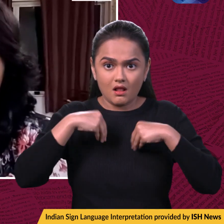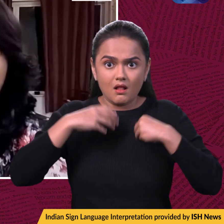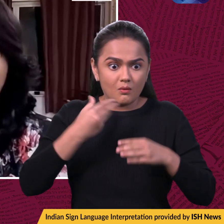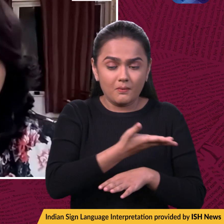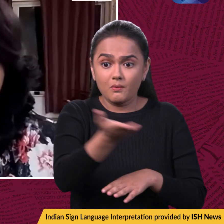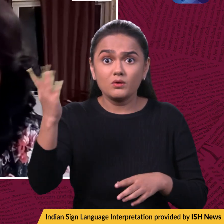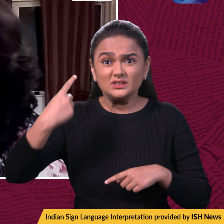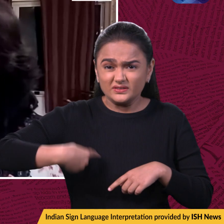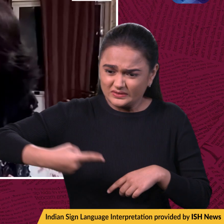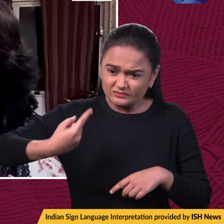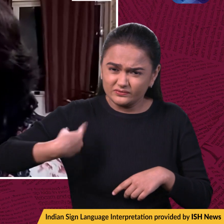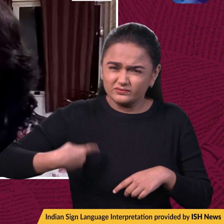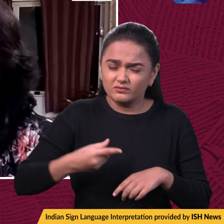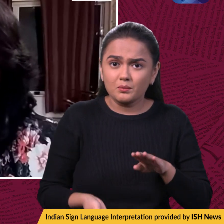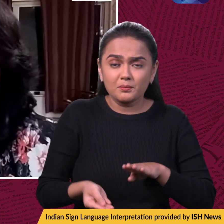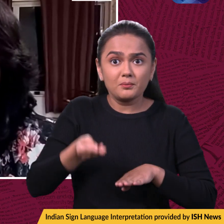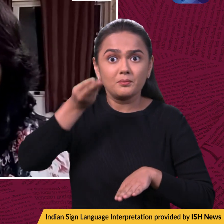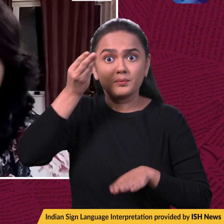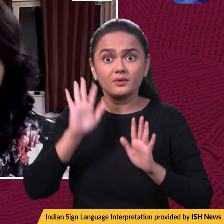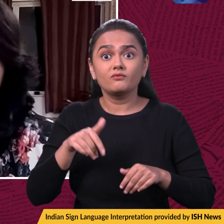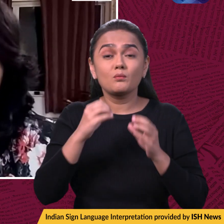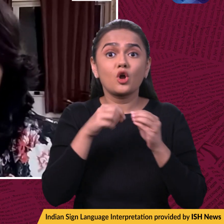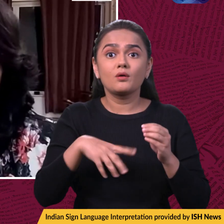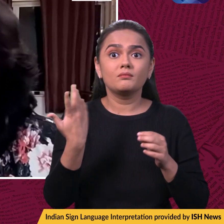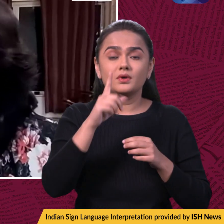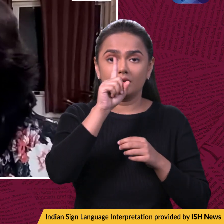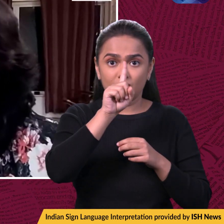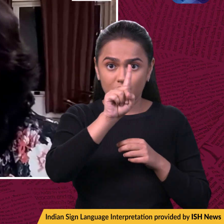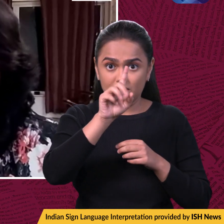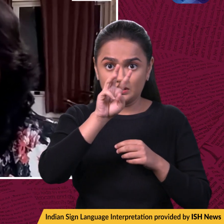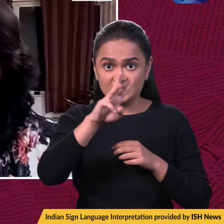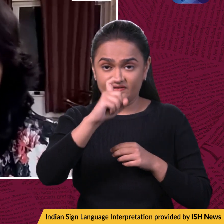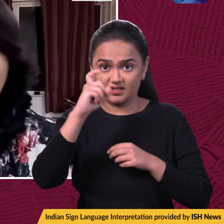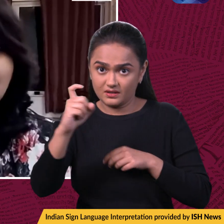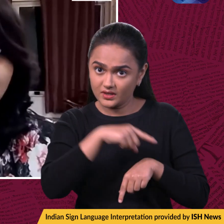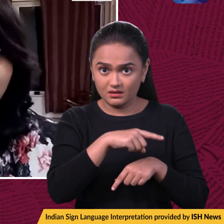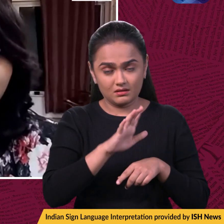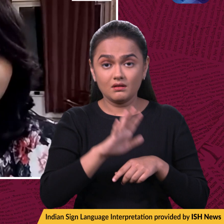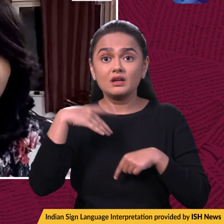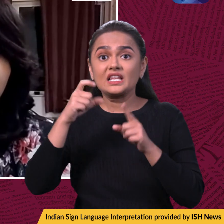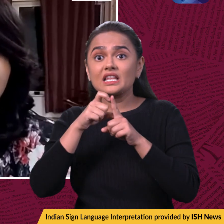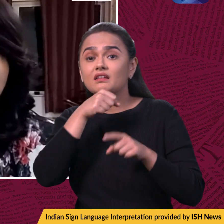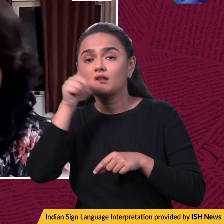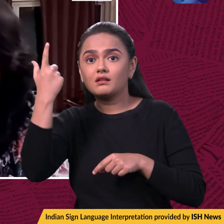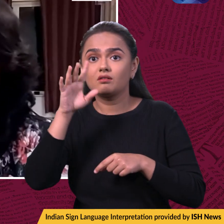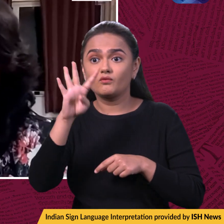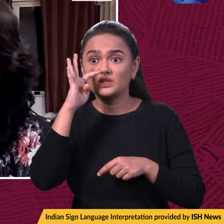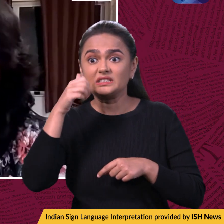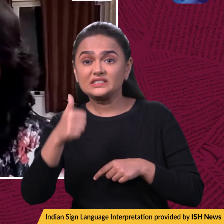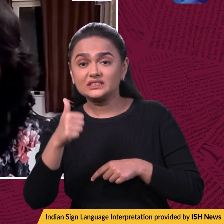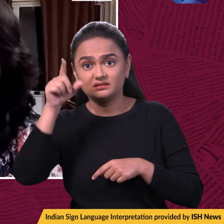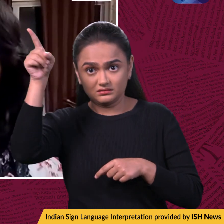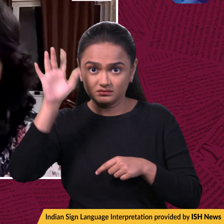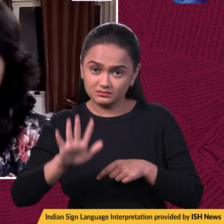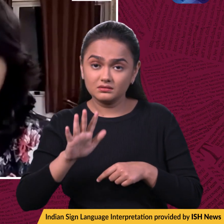cases every day. Now, Mumbai has reported 1,377 cases and Delhi has reported